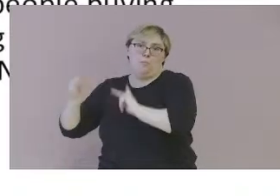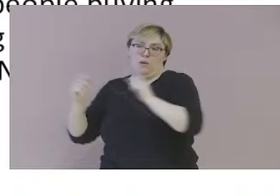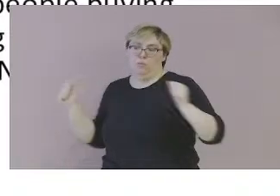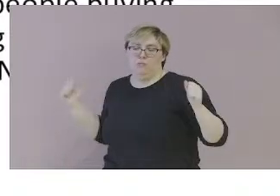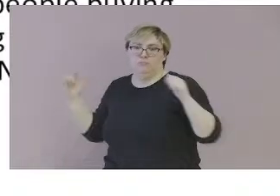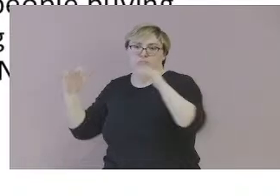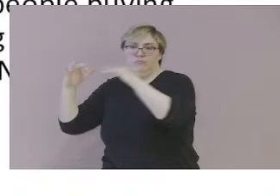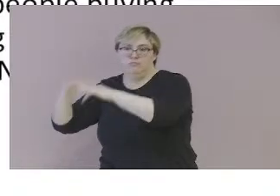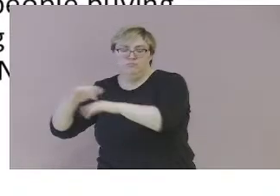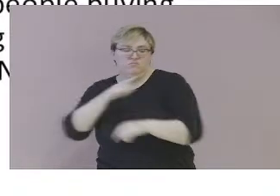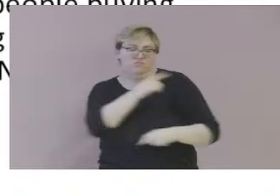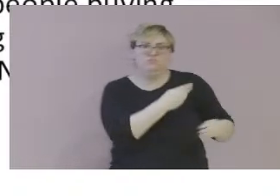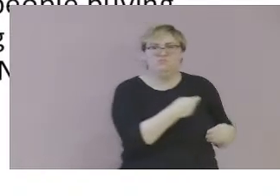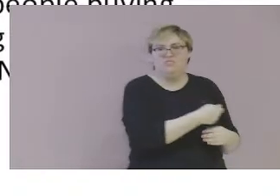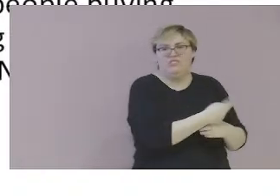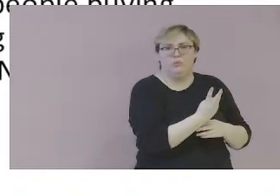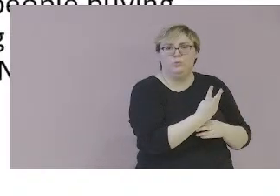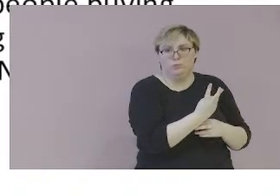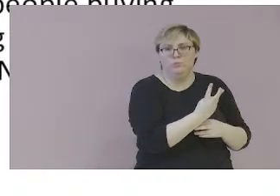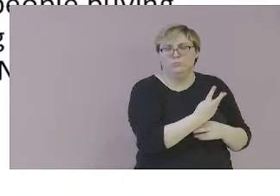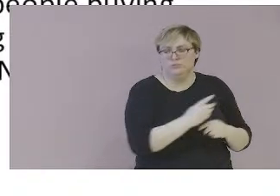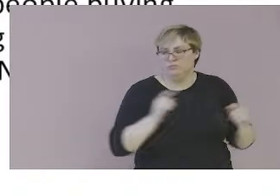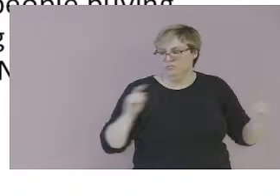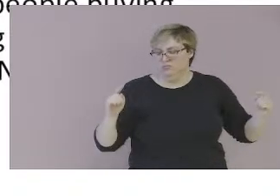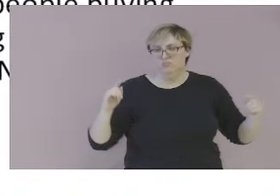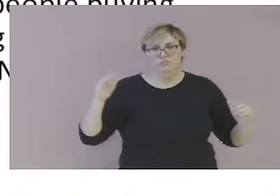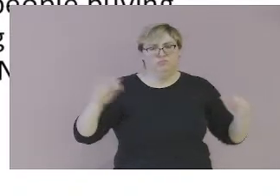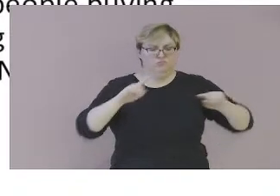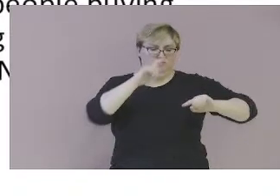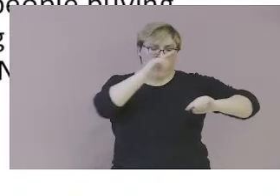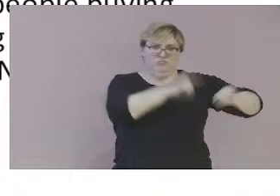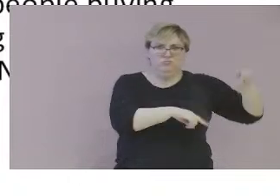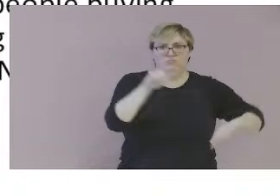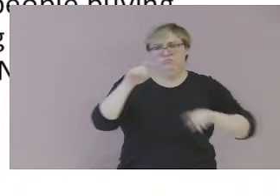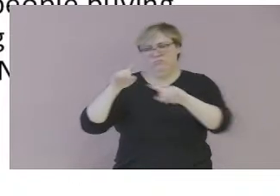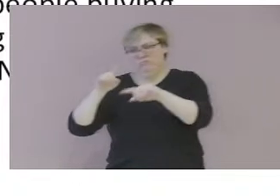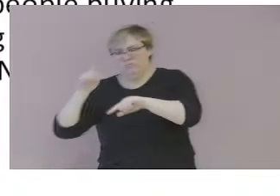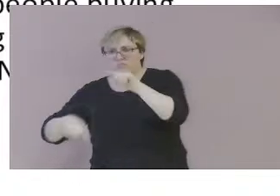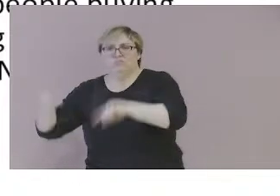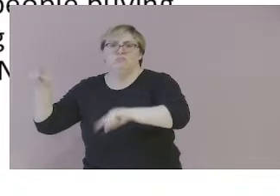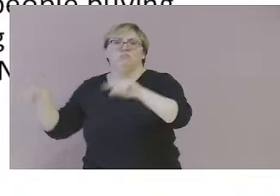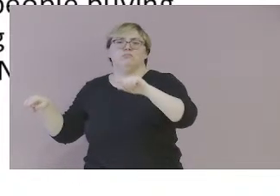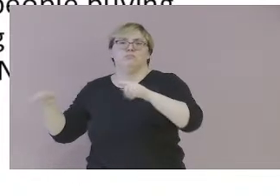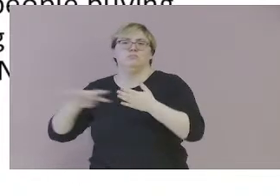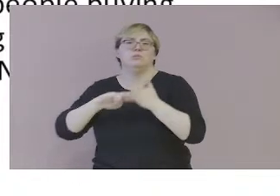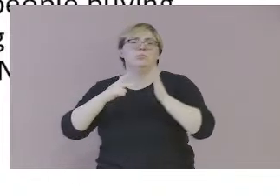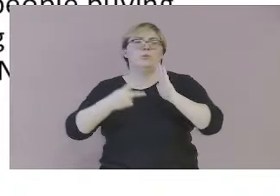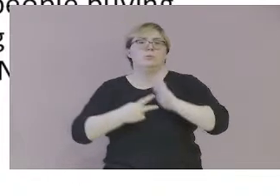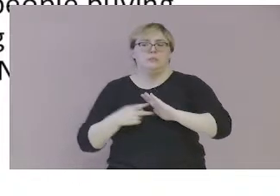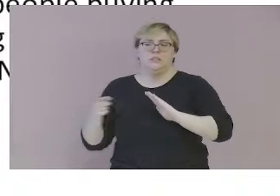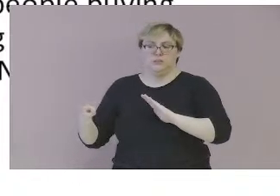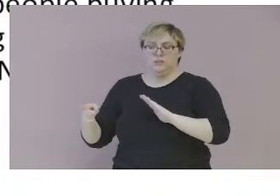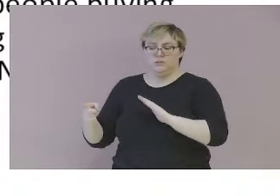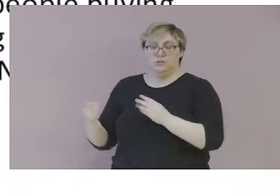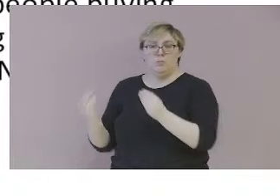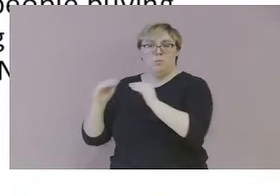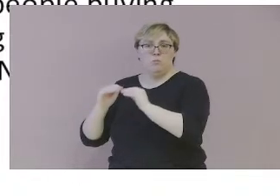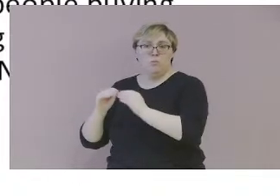that permits wide variation between hospitals in different areas will likely result in excess mortality for the